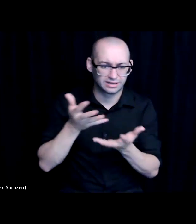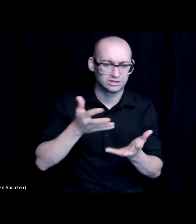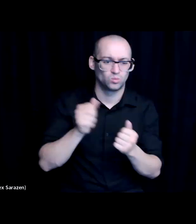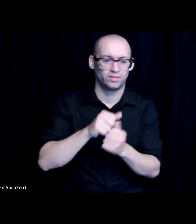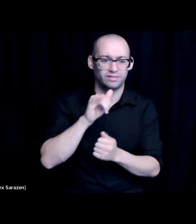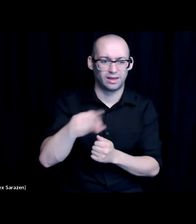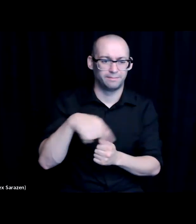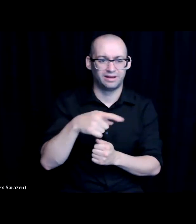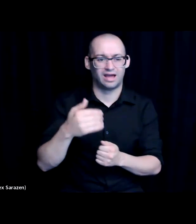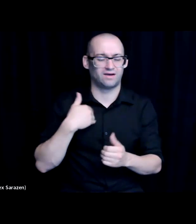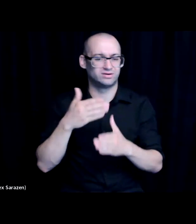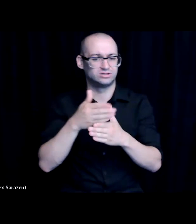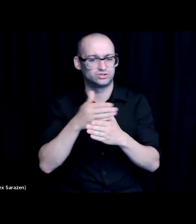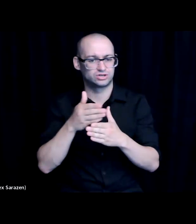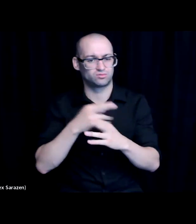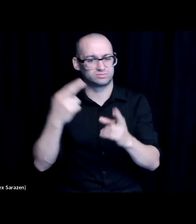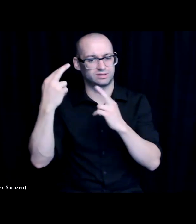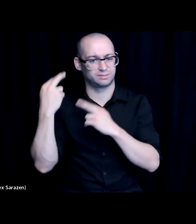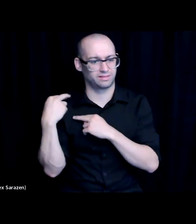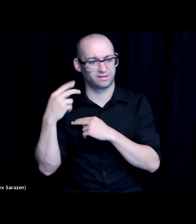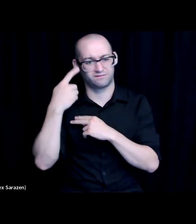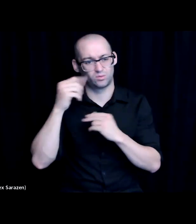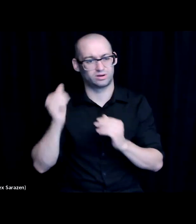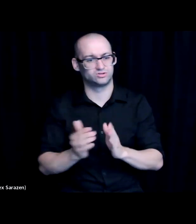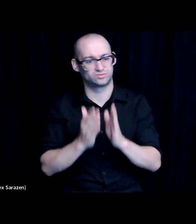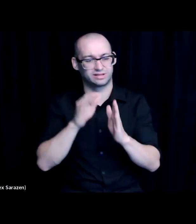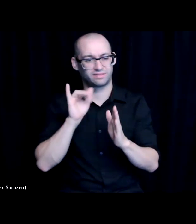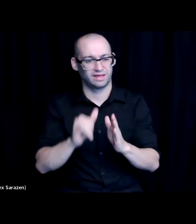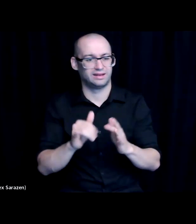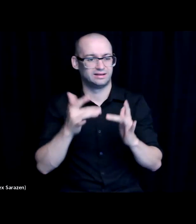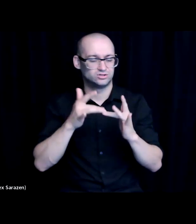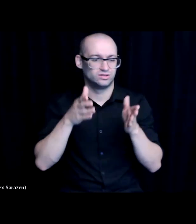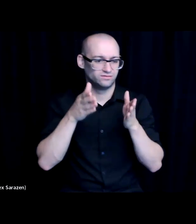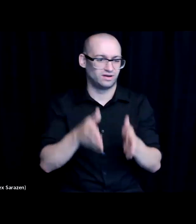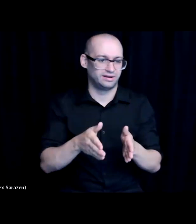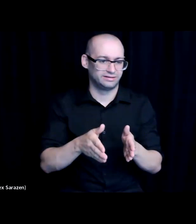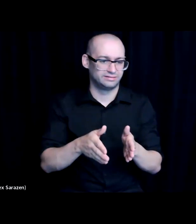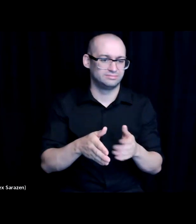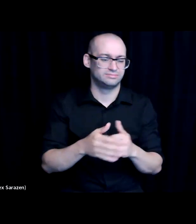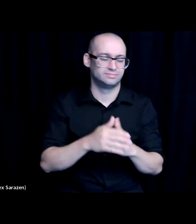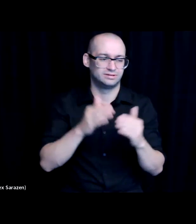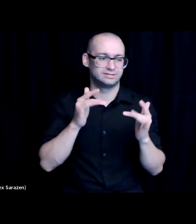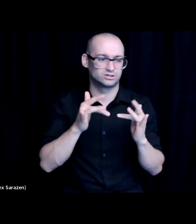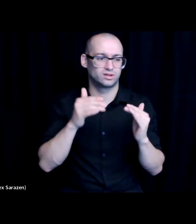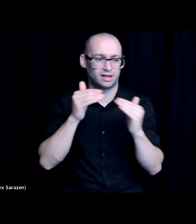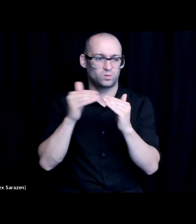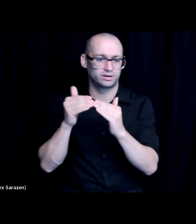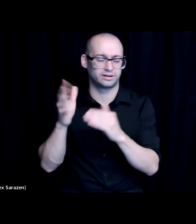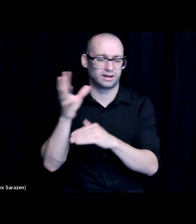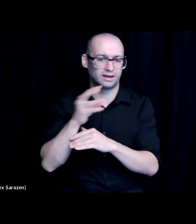shared responsibility in addressing the digital divide and advancing digital equity.